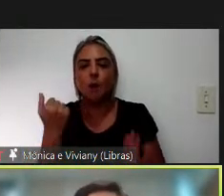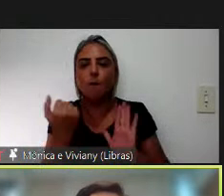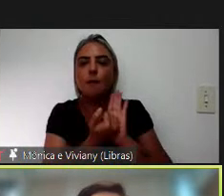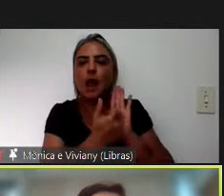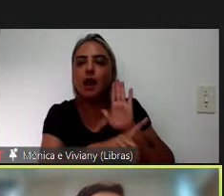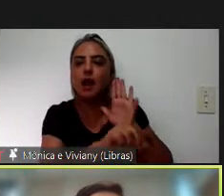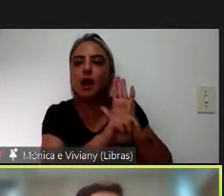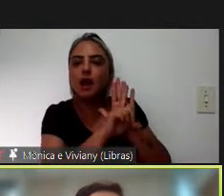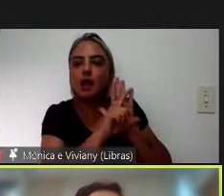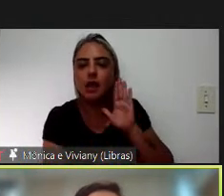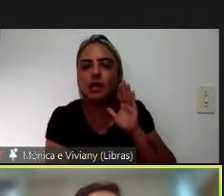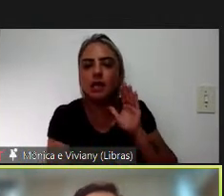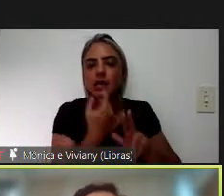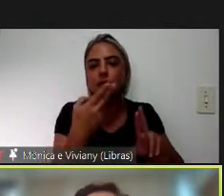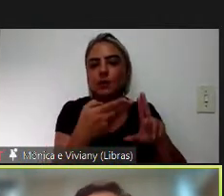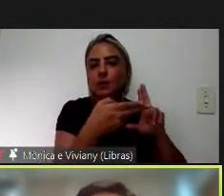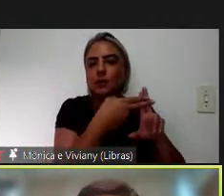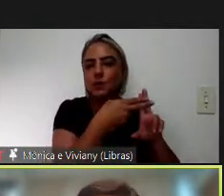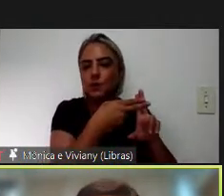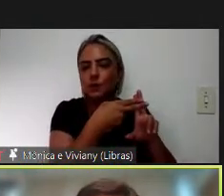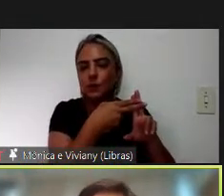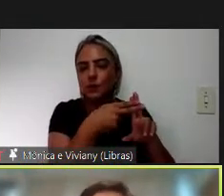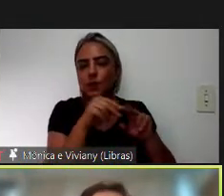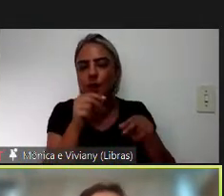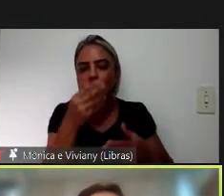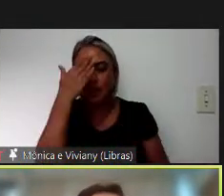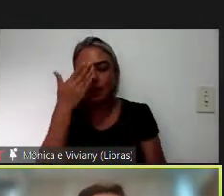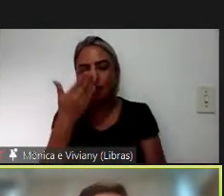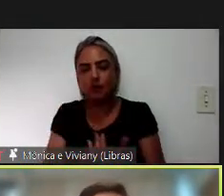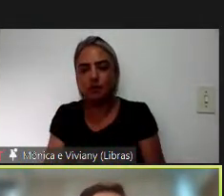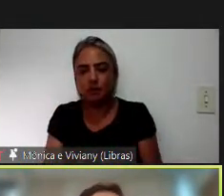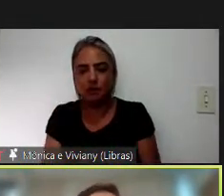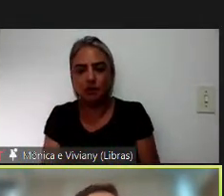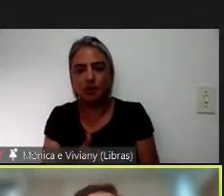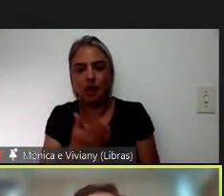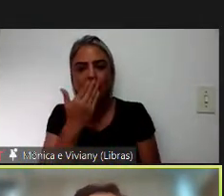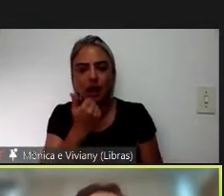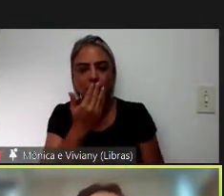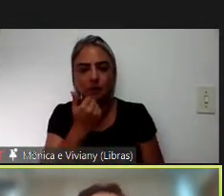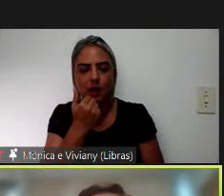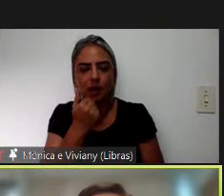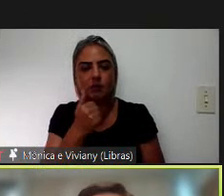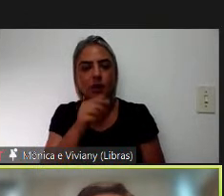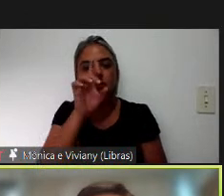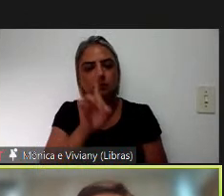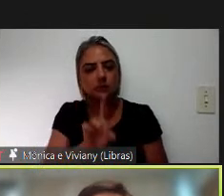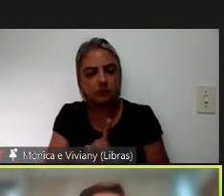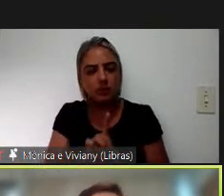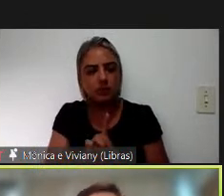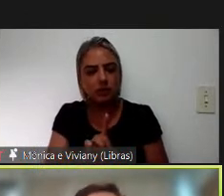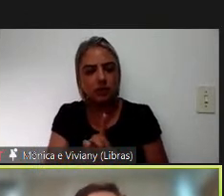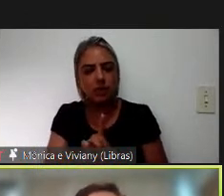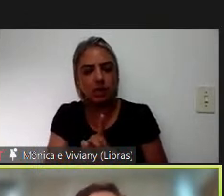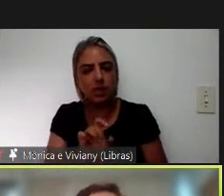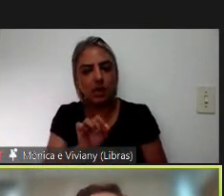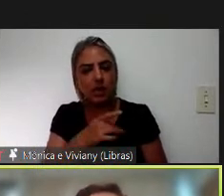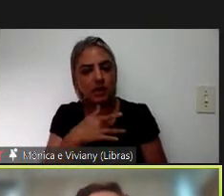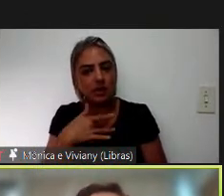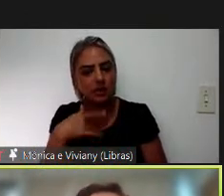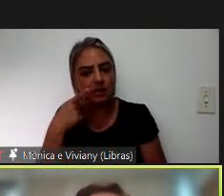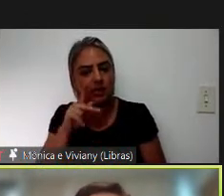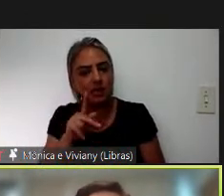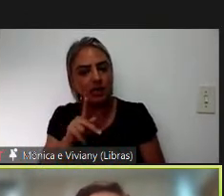It is a legal mark that creates our health system. It recognizes food as a determinant of